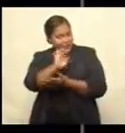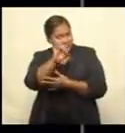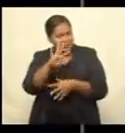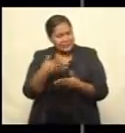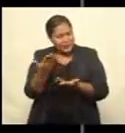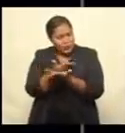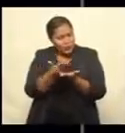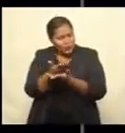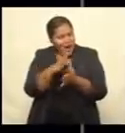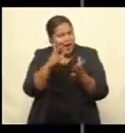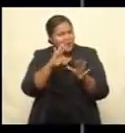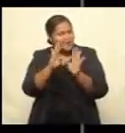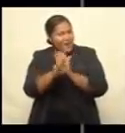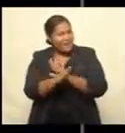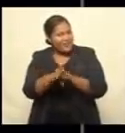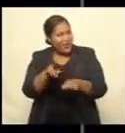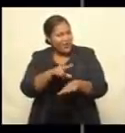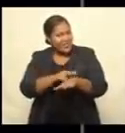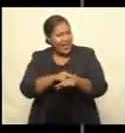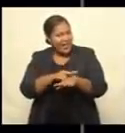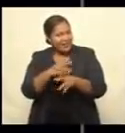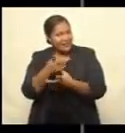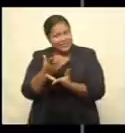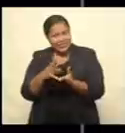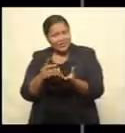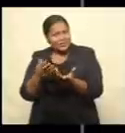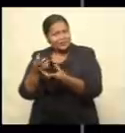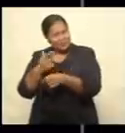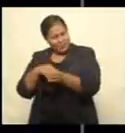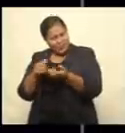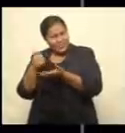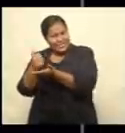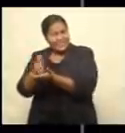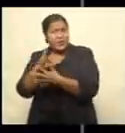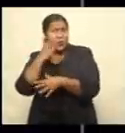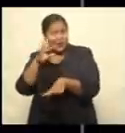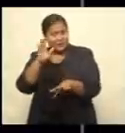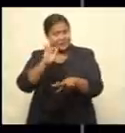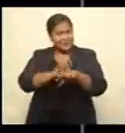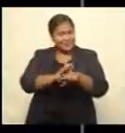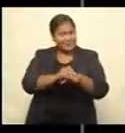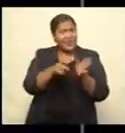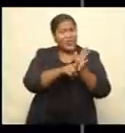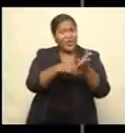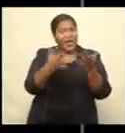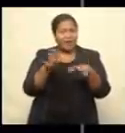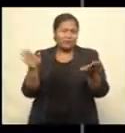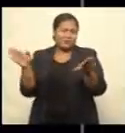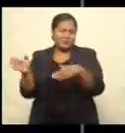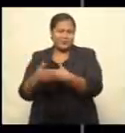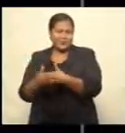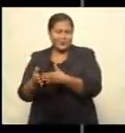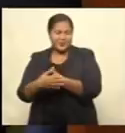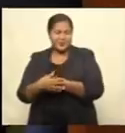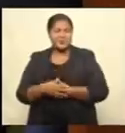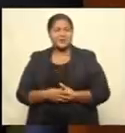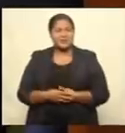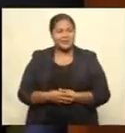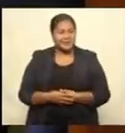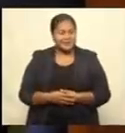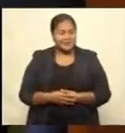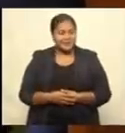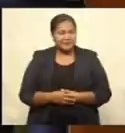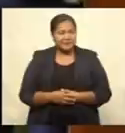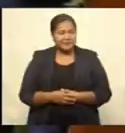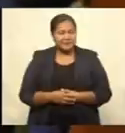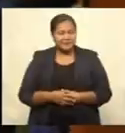GPs filling the gap created by the Lautoka Hospital going into lockdown. Christiana Uluwai reports. More